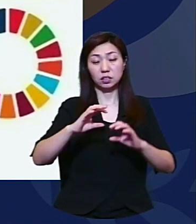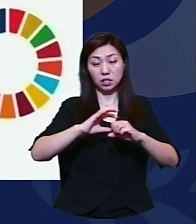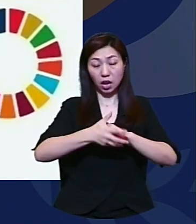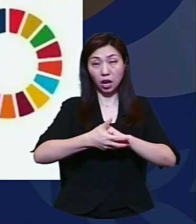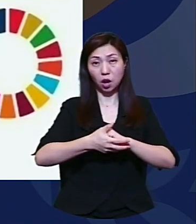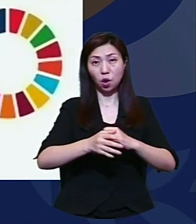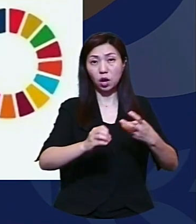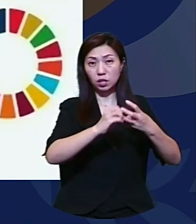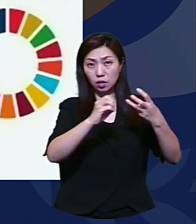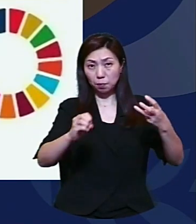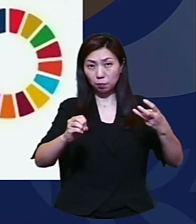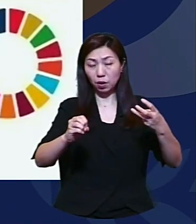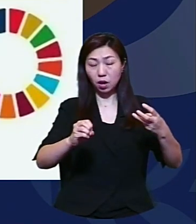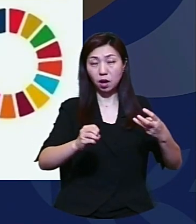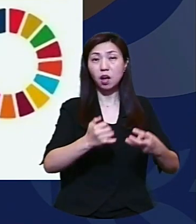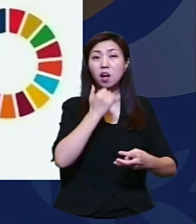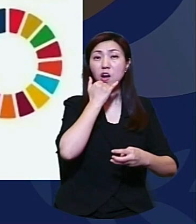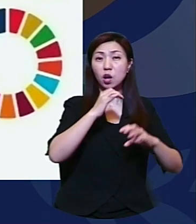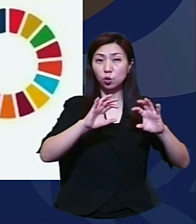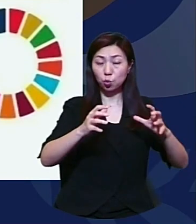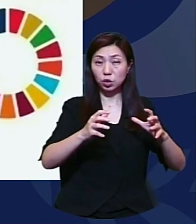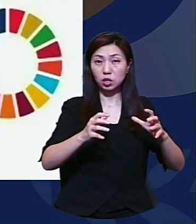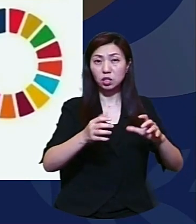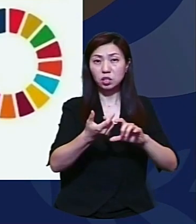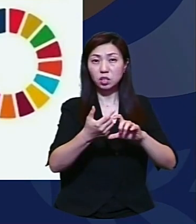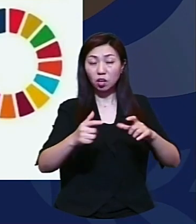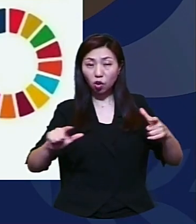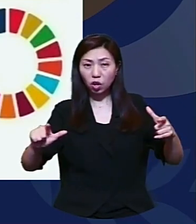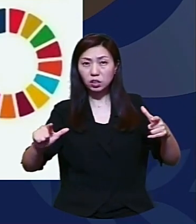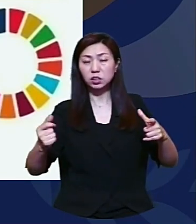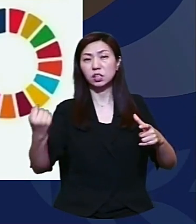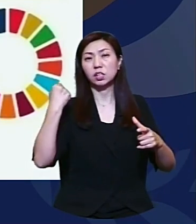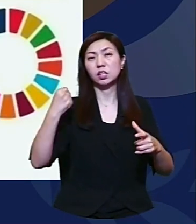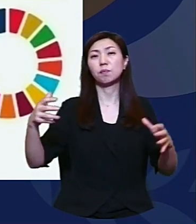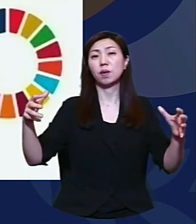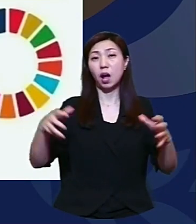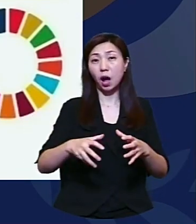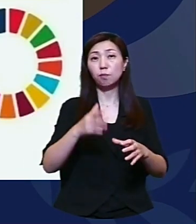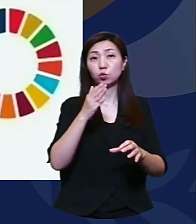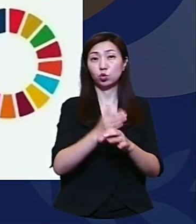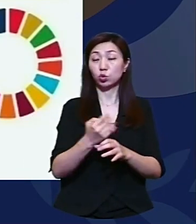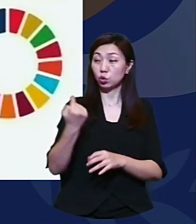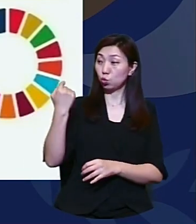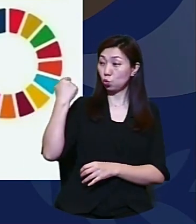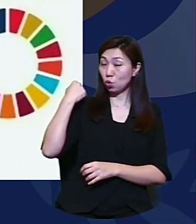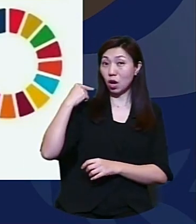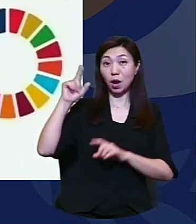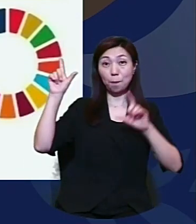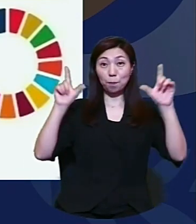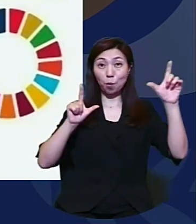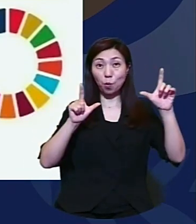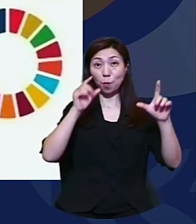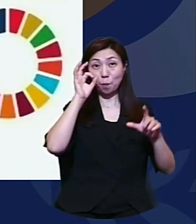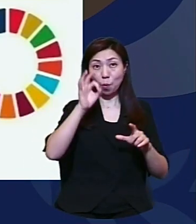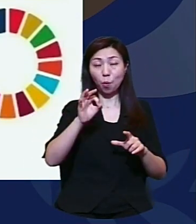see as my virtual background behind me. The second space that I think is absolutely fundamental